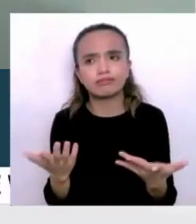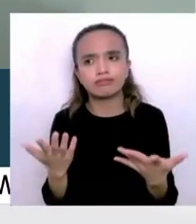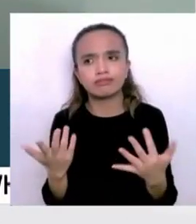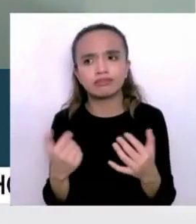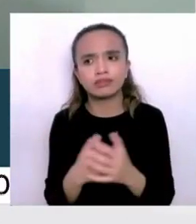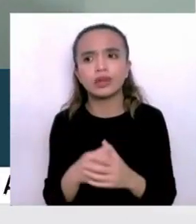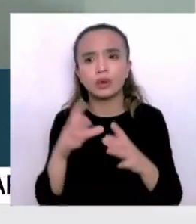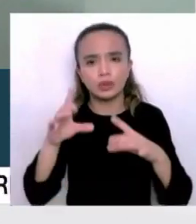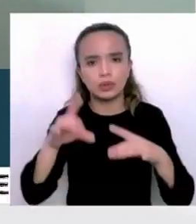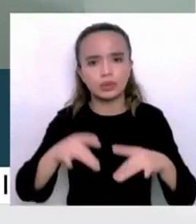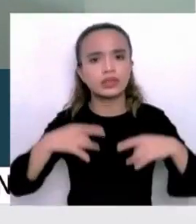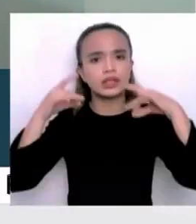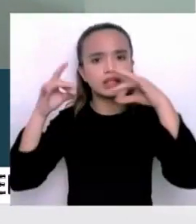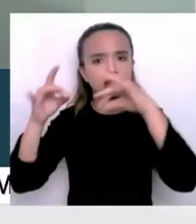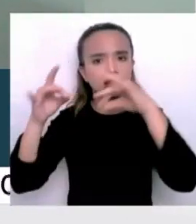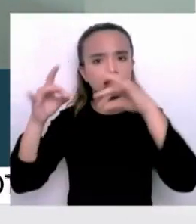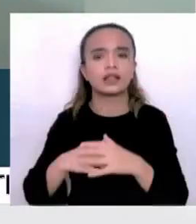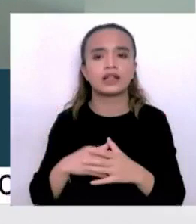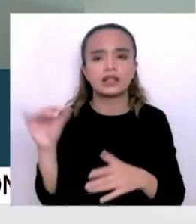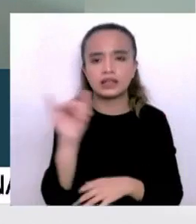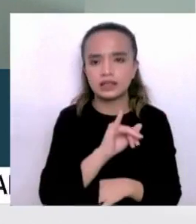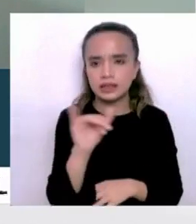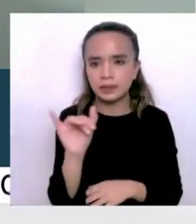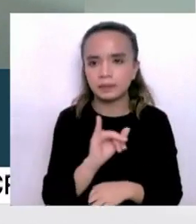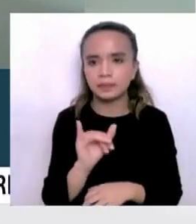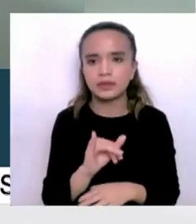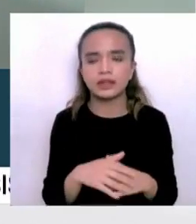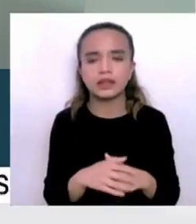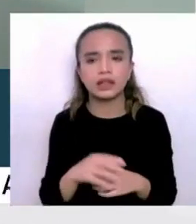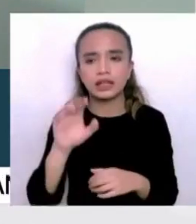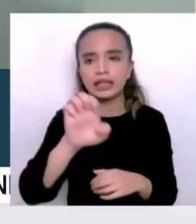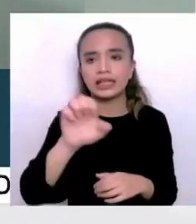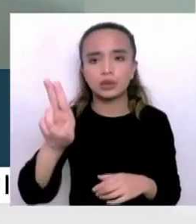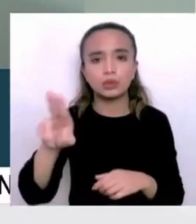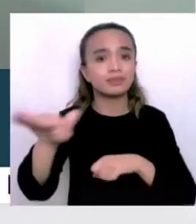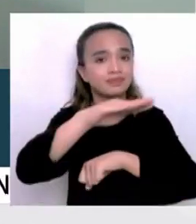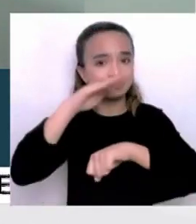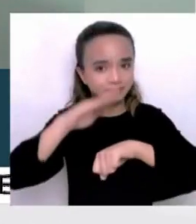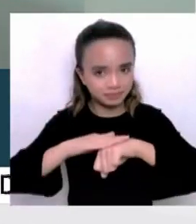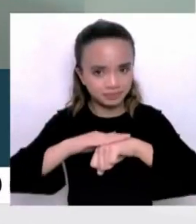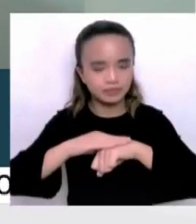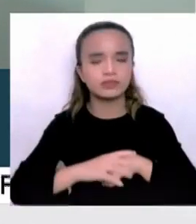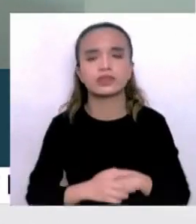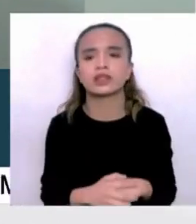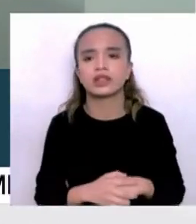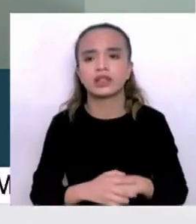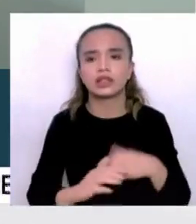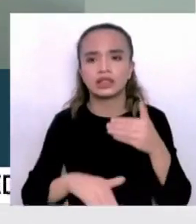and Australia, and also the EU nations. So our